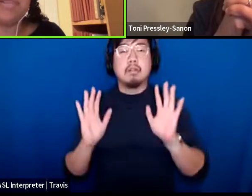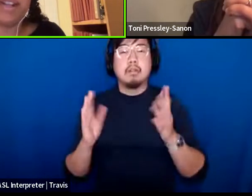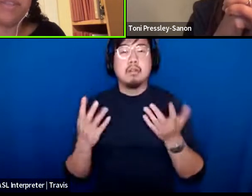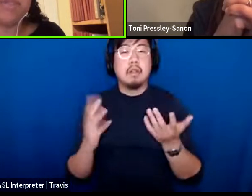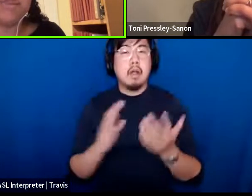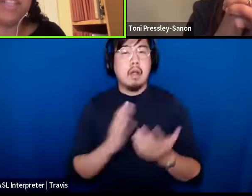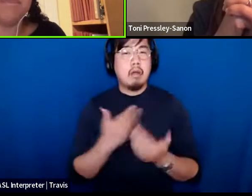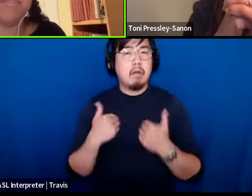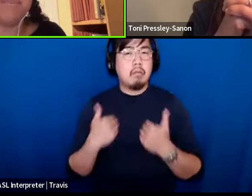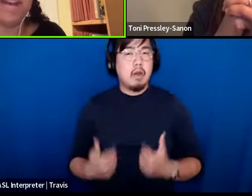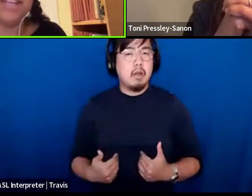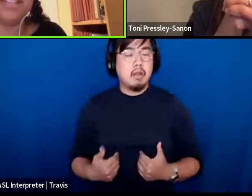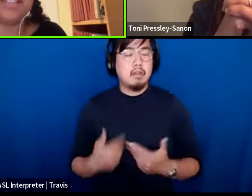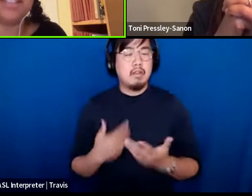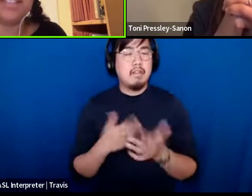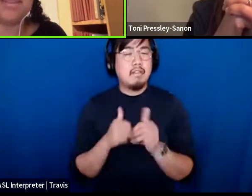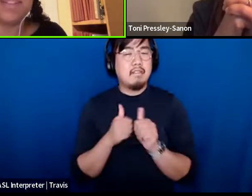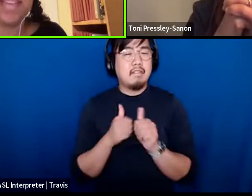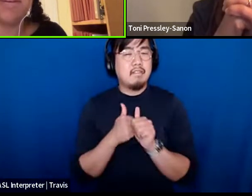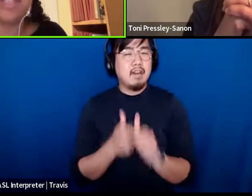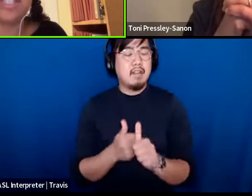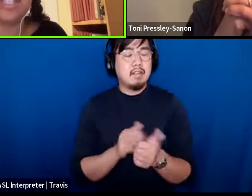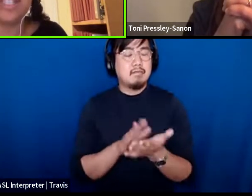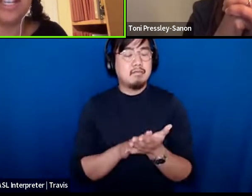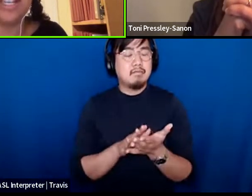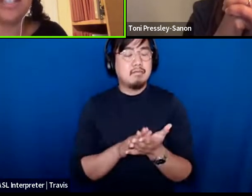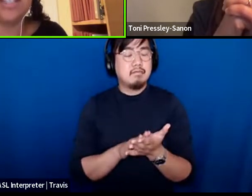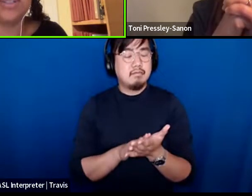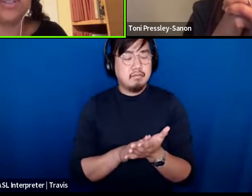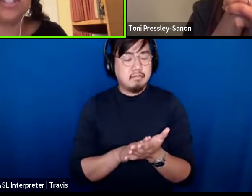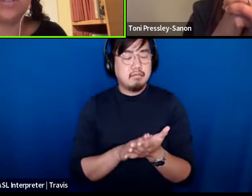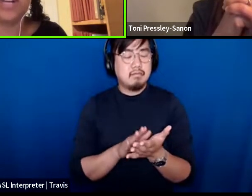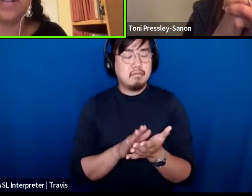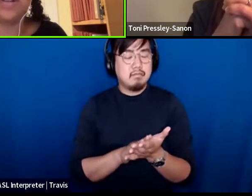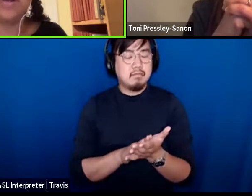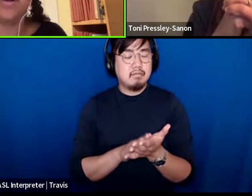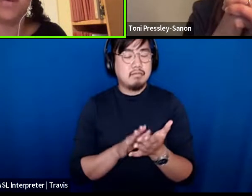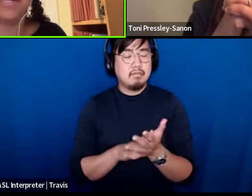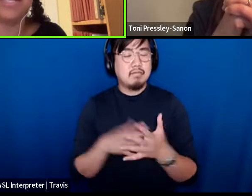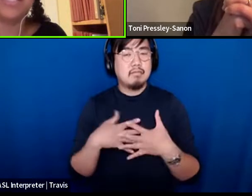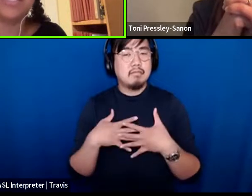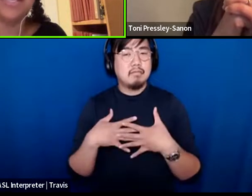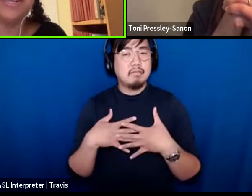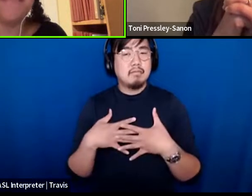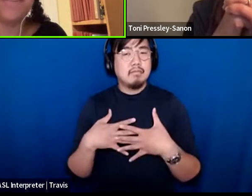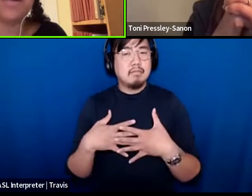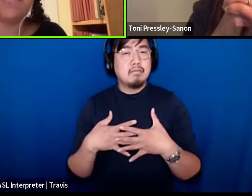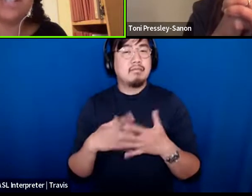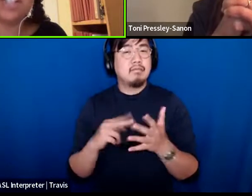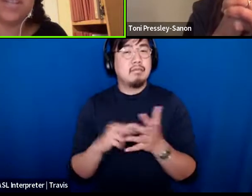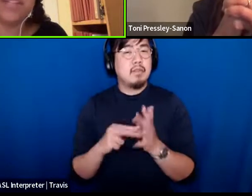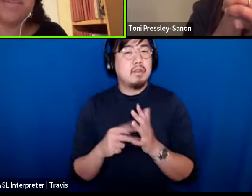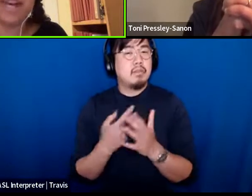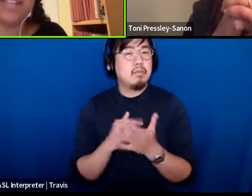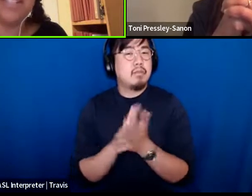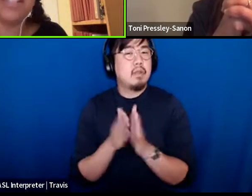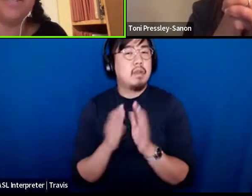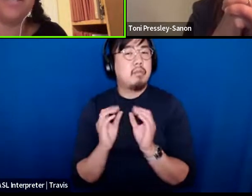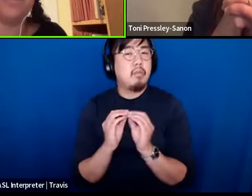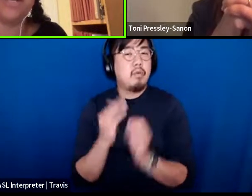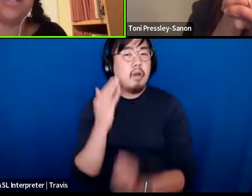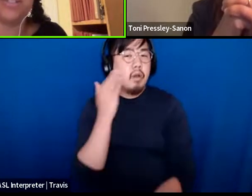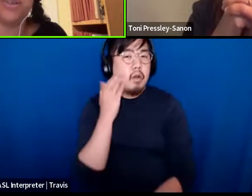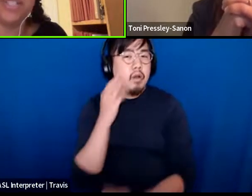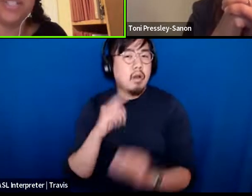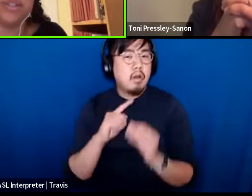and following the rhythms of our body is that which is leading us to this greater awareness. And eventually when the mind